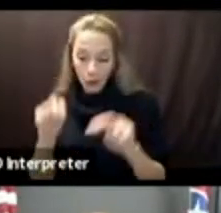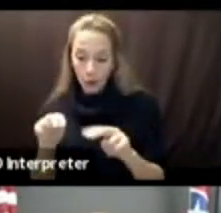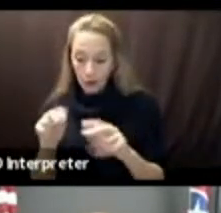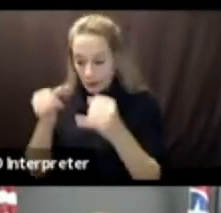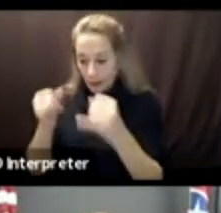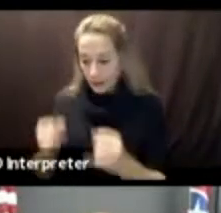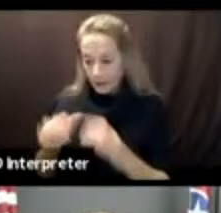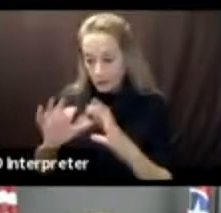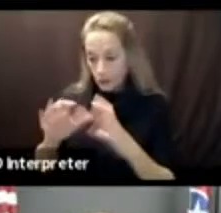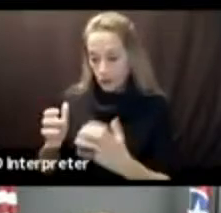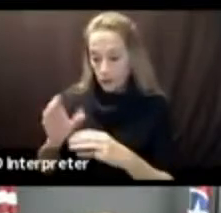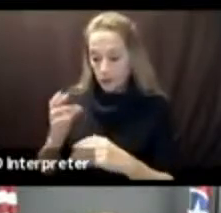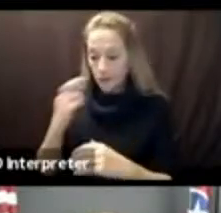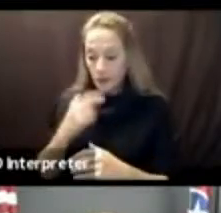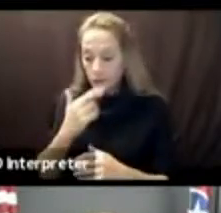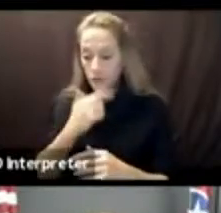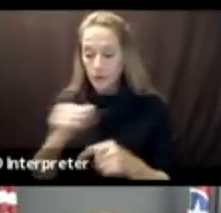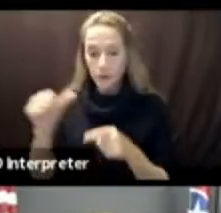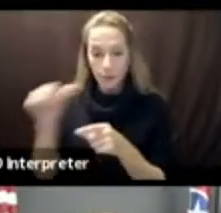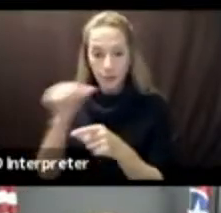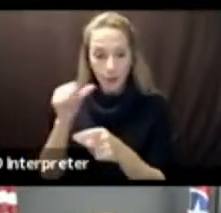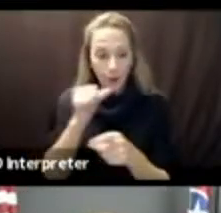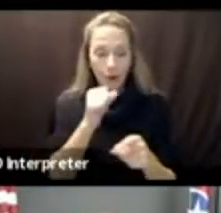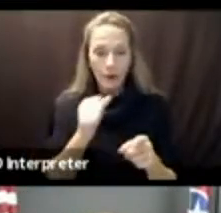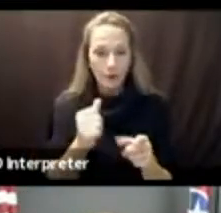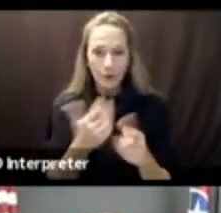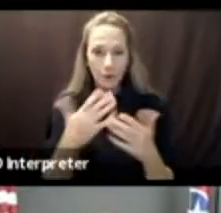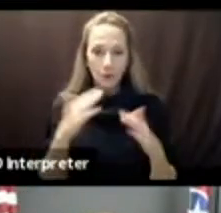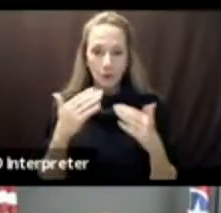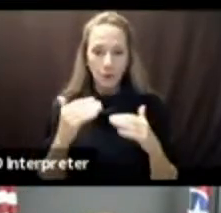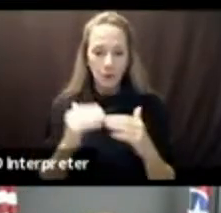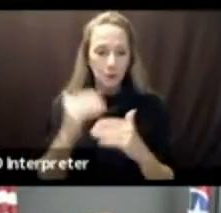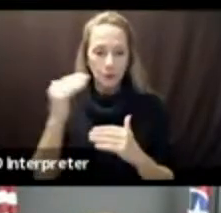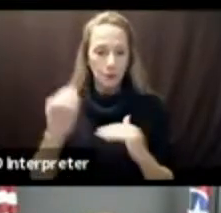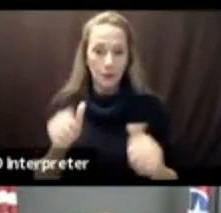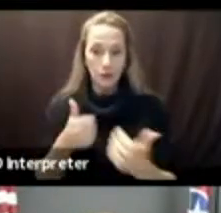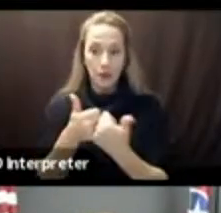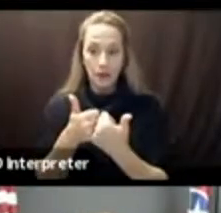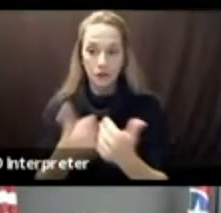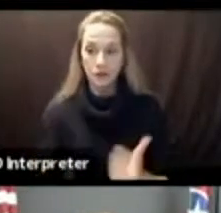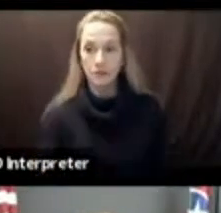even more challenging for those who are trying to enforce it.